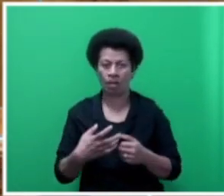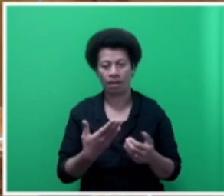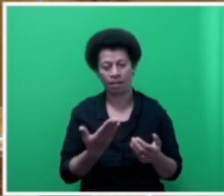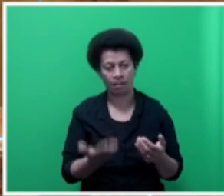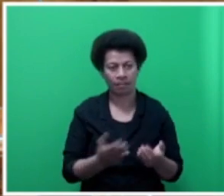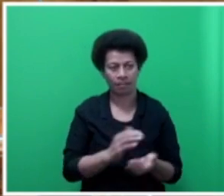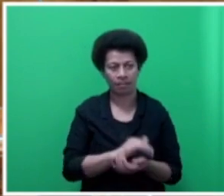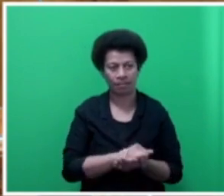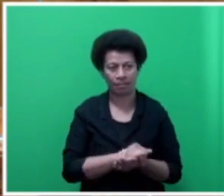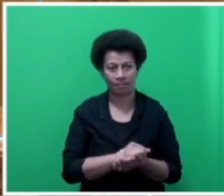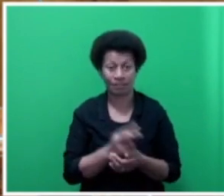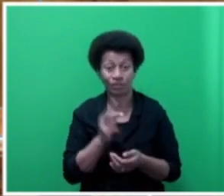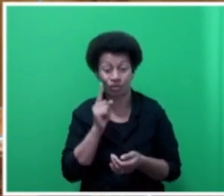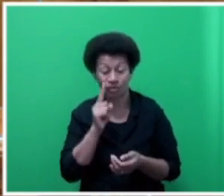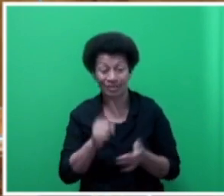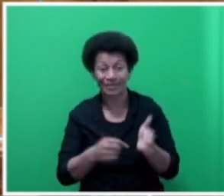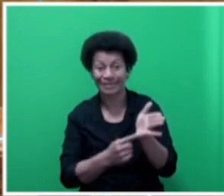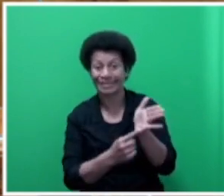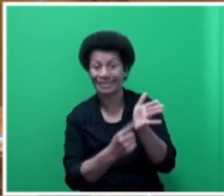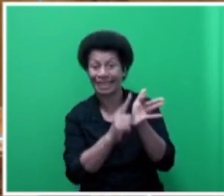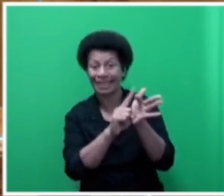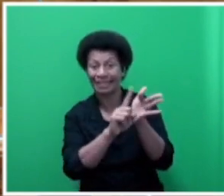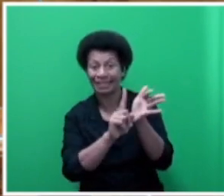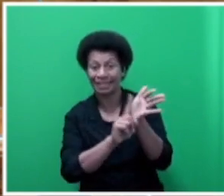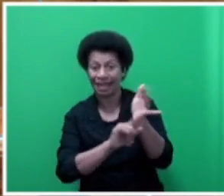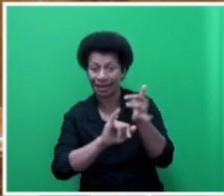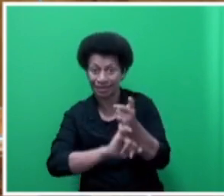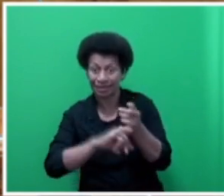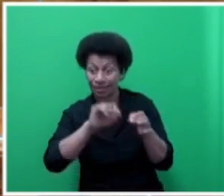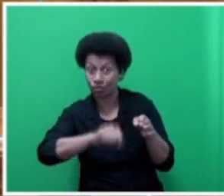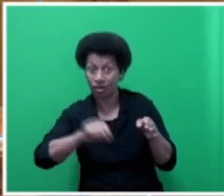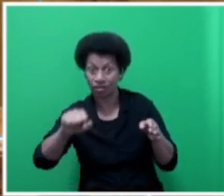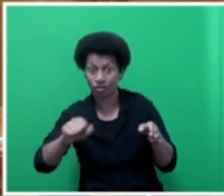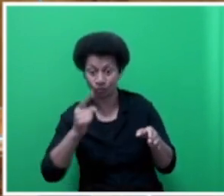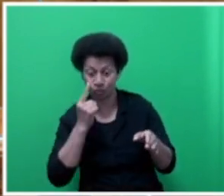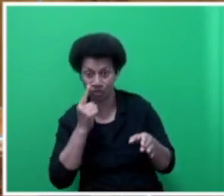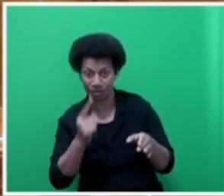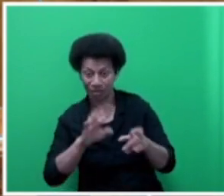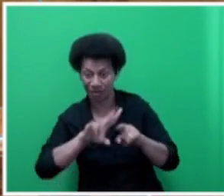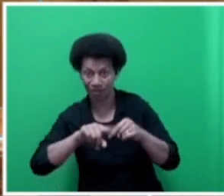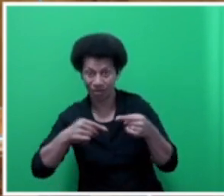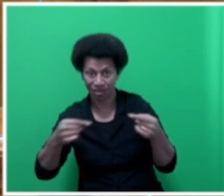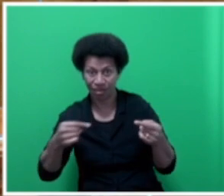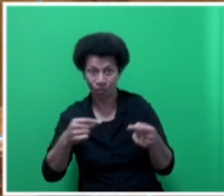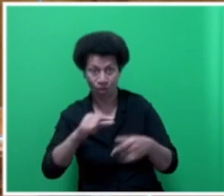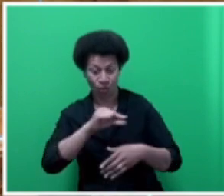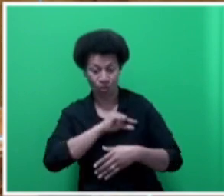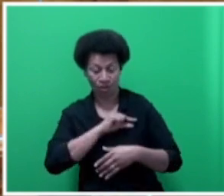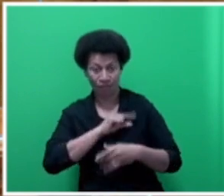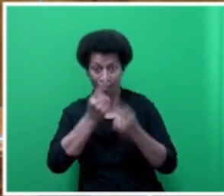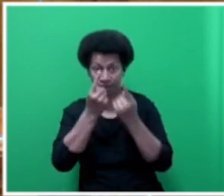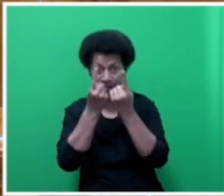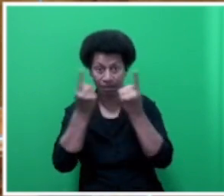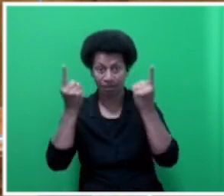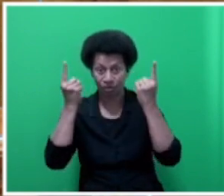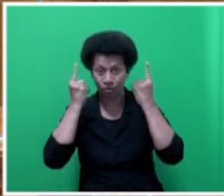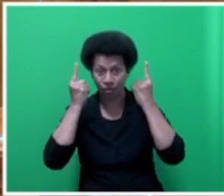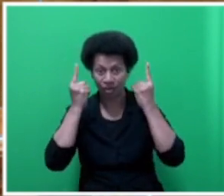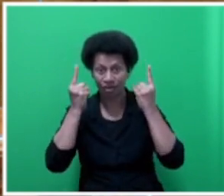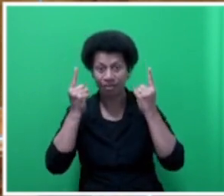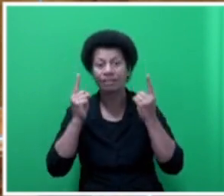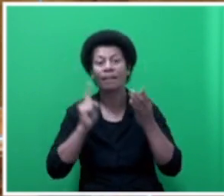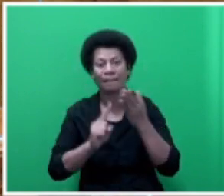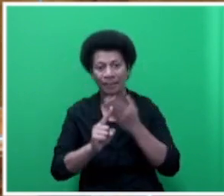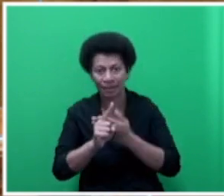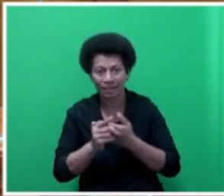Well, otherwise you go through the TELS arrangement, all that is that everything, when you're qualified or you graduate, you are confronted with